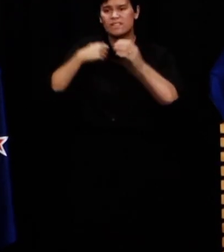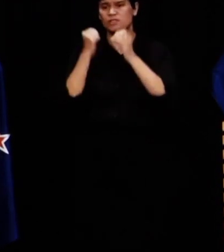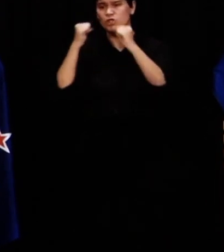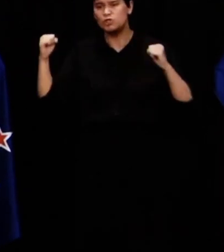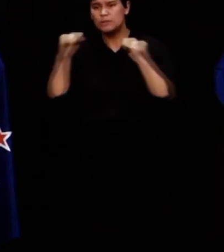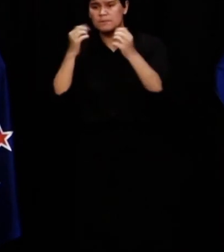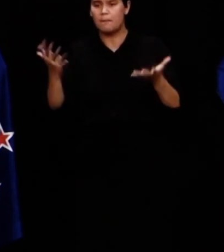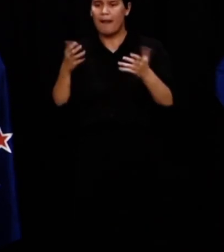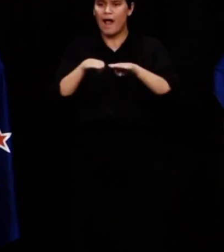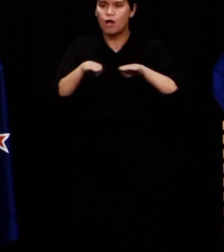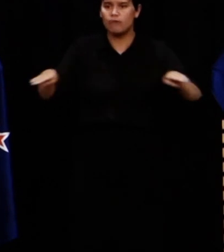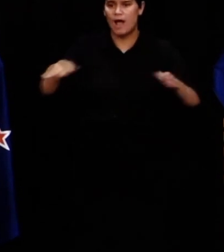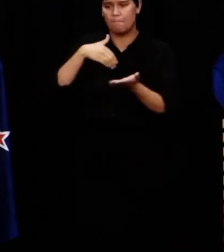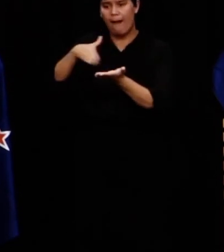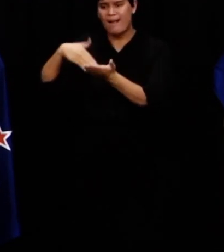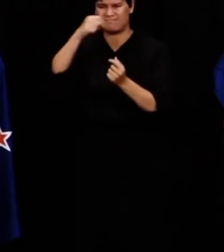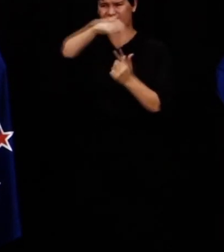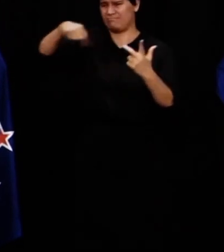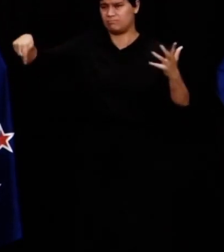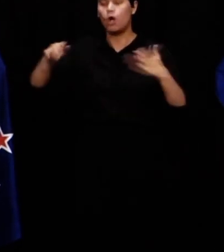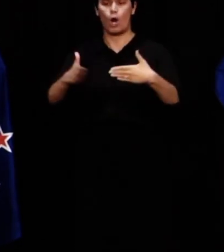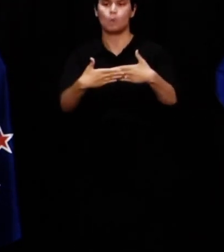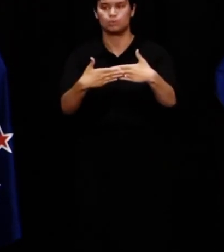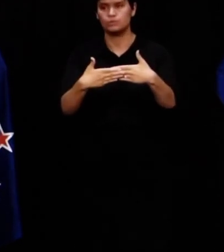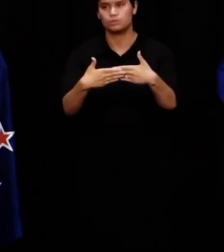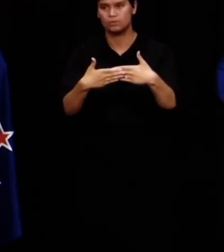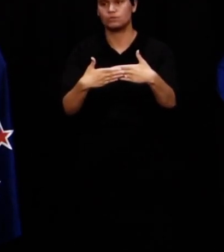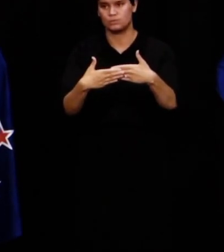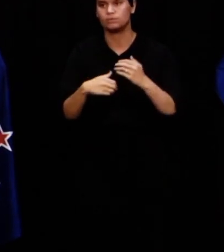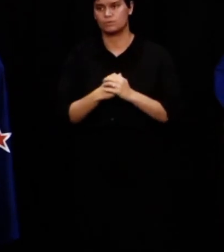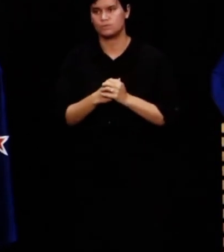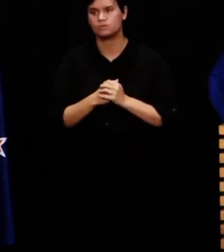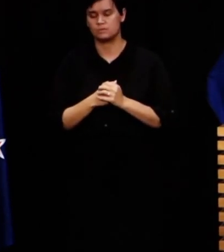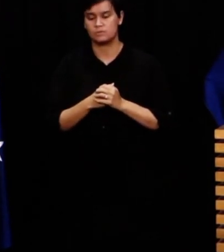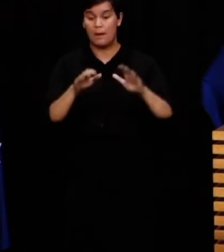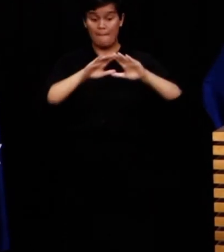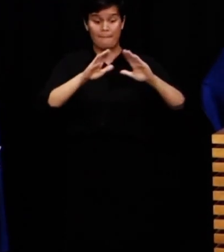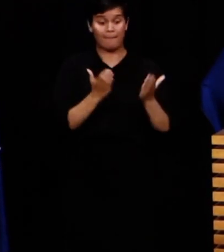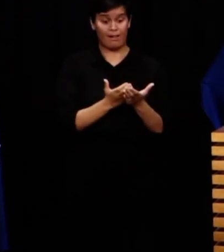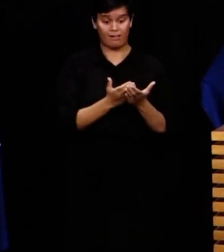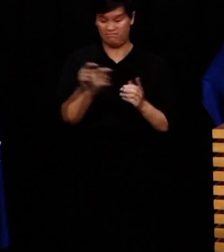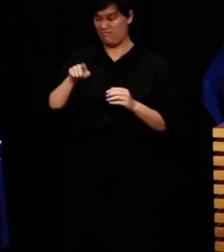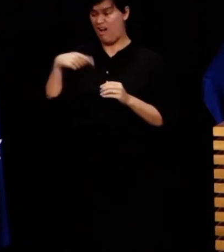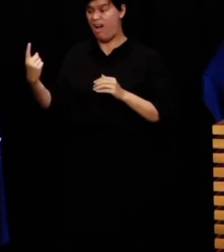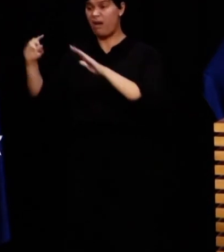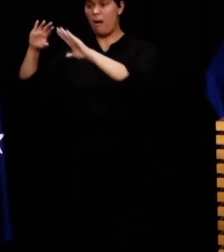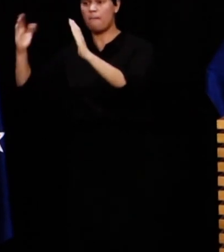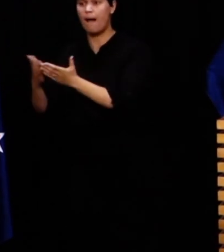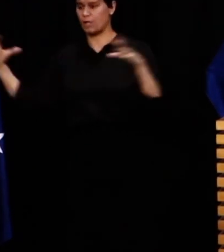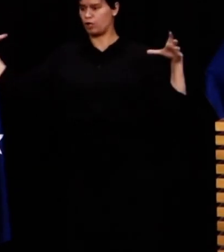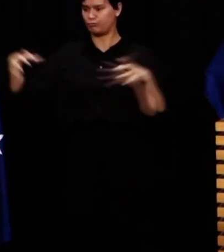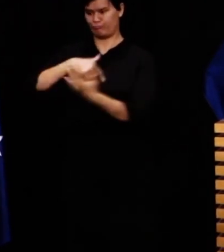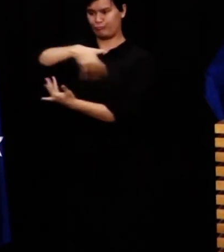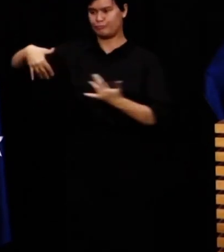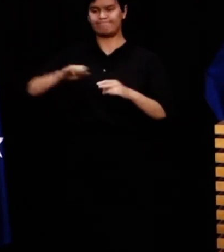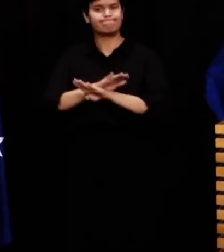pools, playgrounds and markets. Airports? Gatherings outside of your bubble are prohibited, with the exception of groups of 10 for wedding